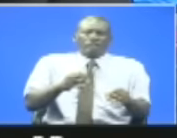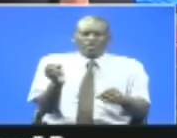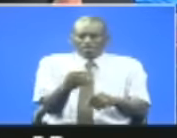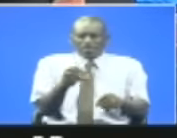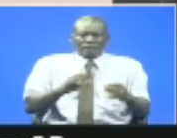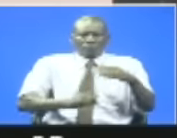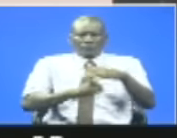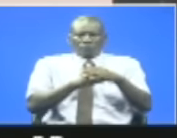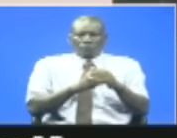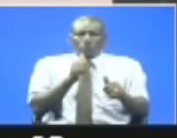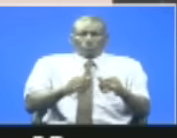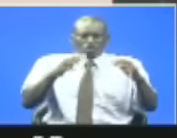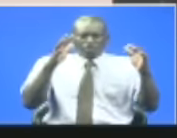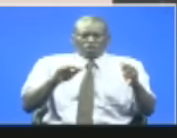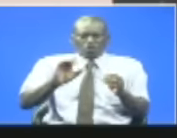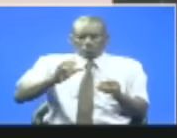now, which one is the bigger constituency?